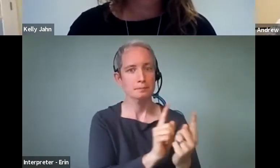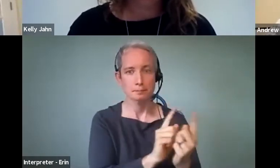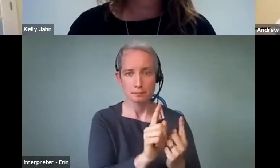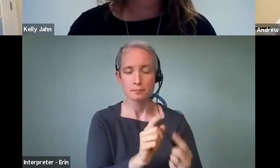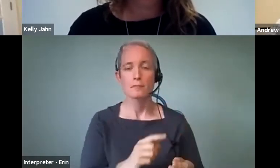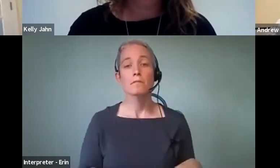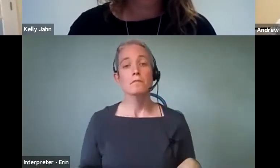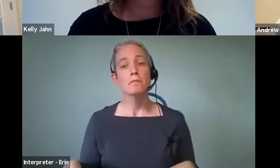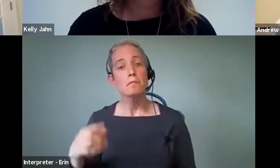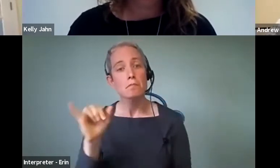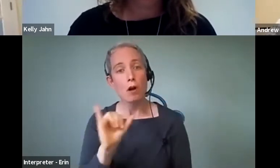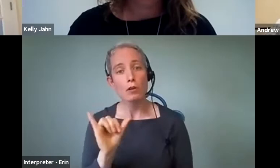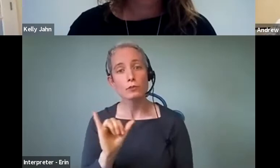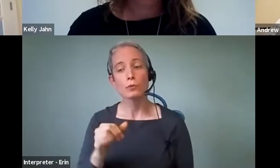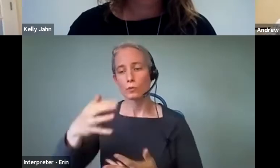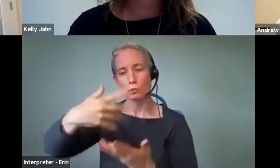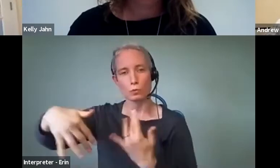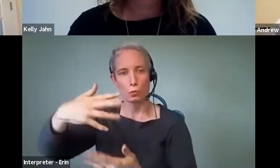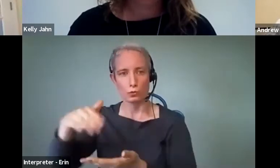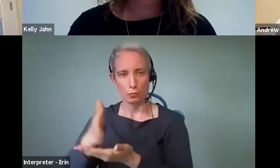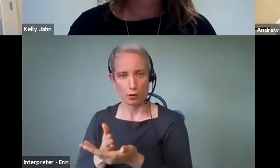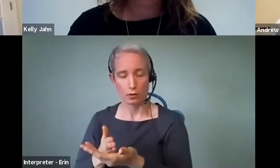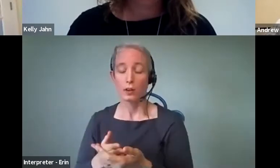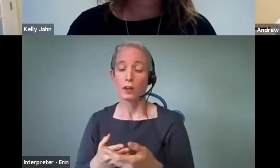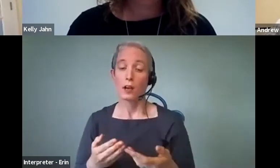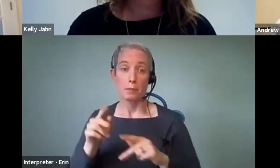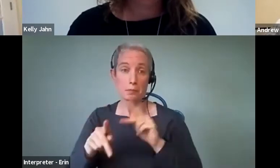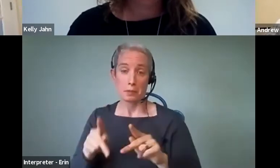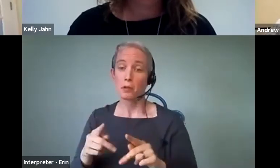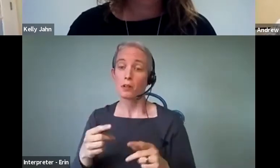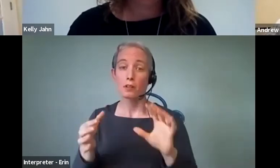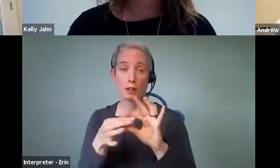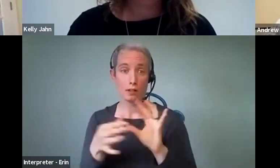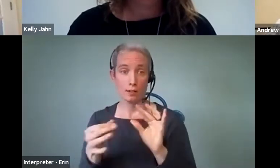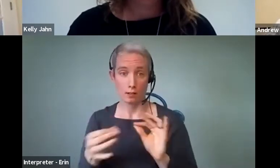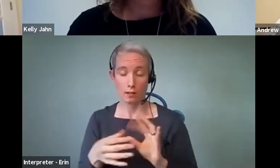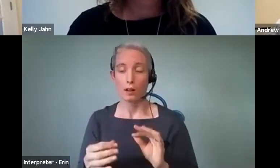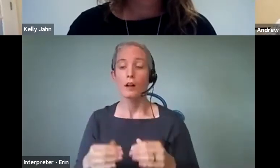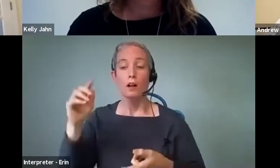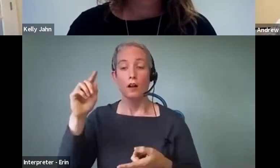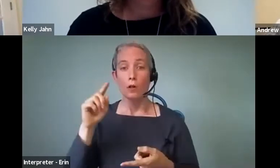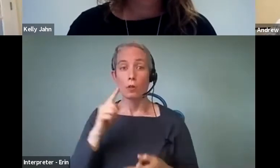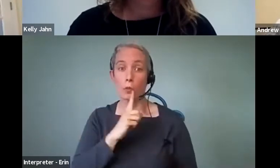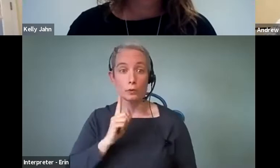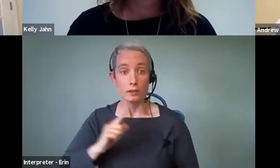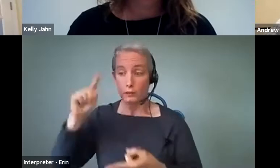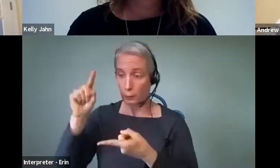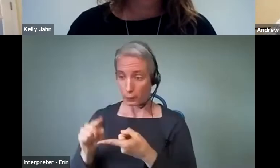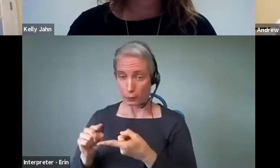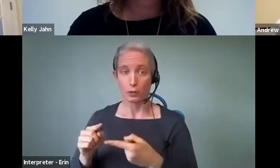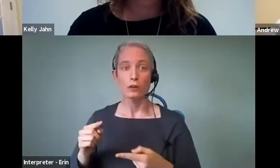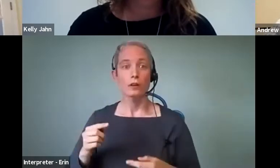there is social side. People report, more than 80% of people report lower loneliness, greater happiness,